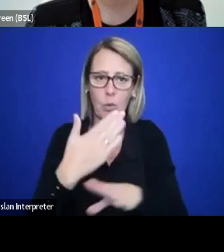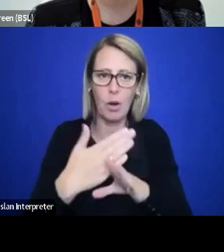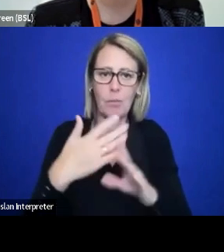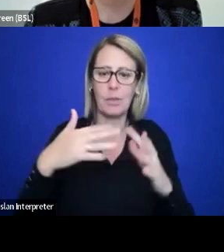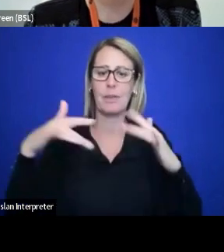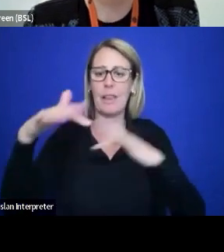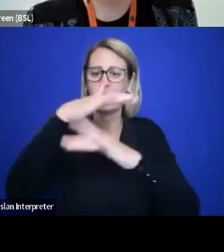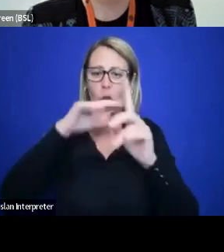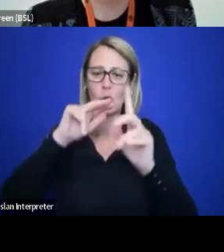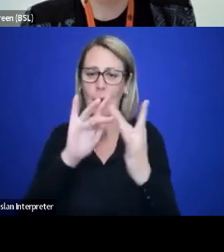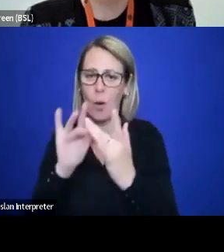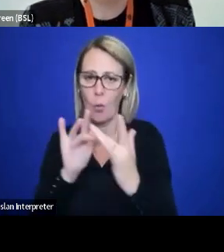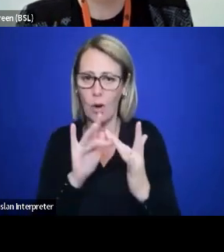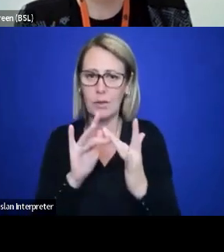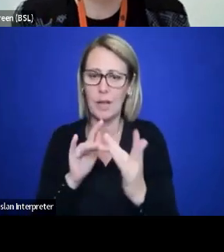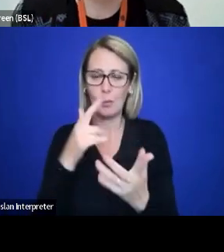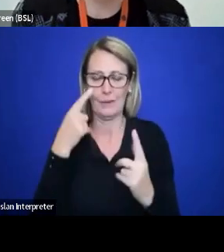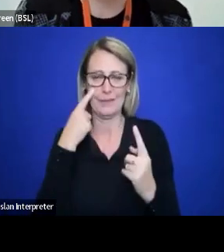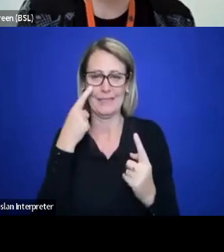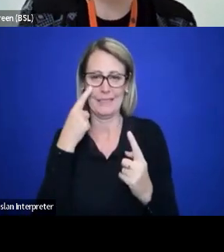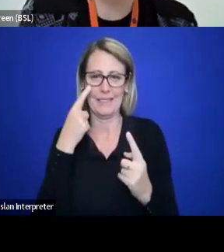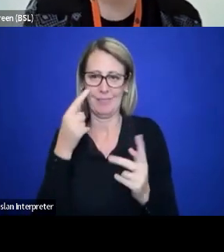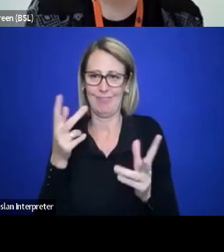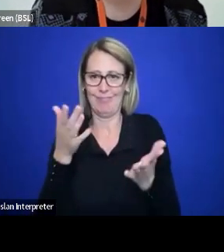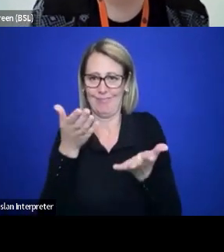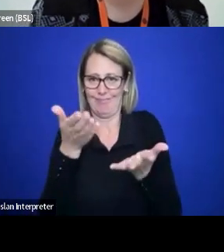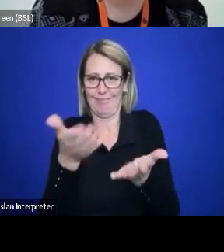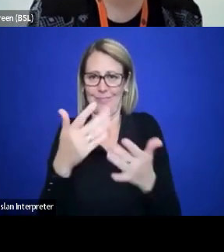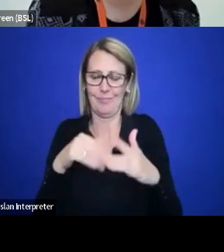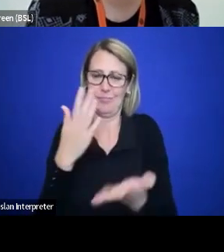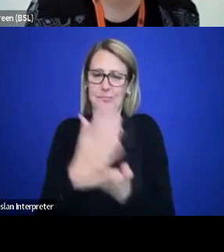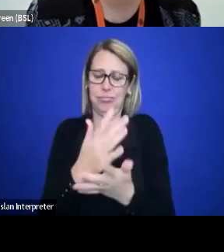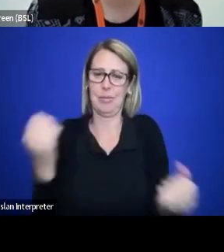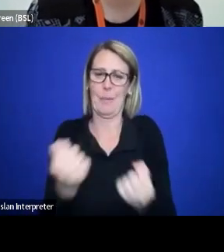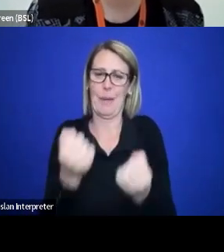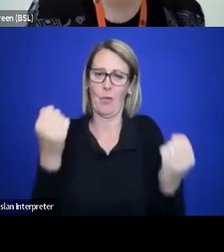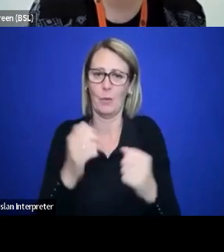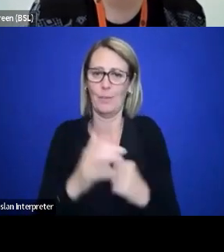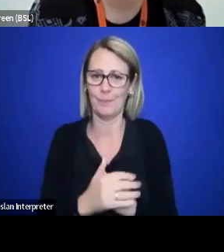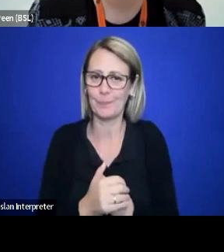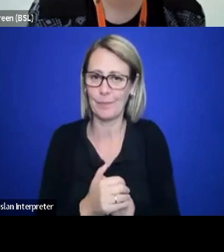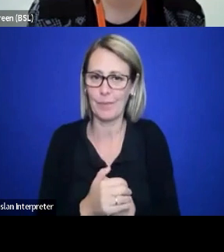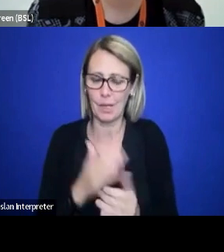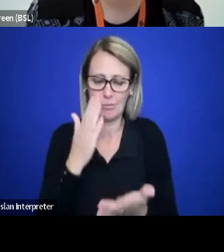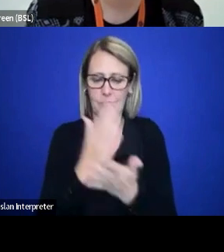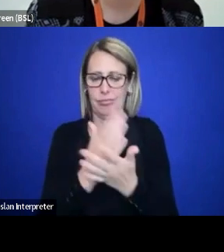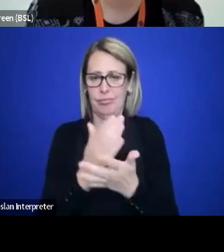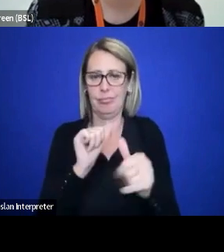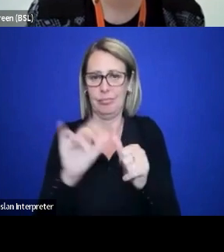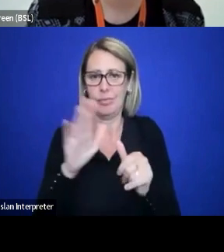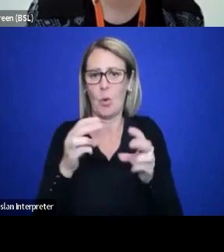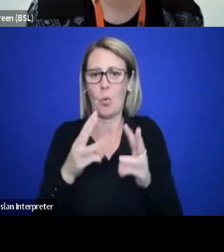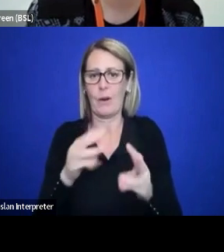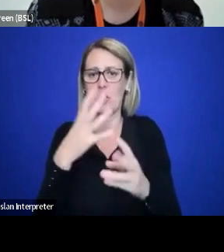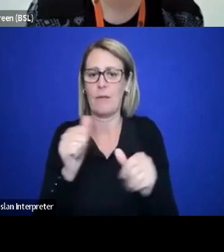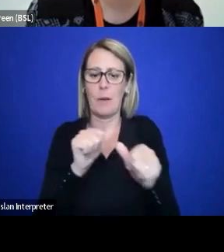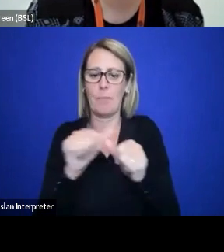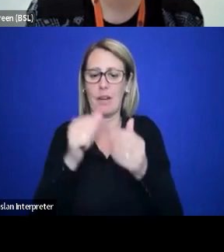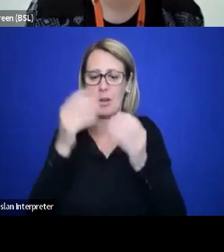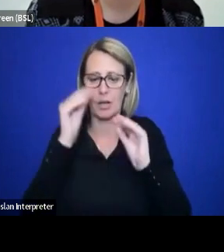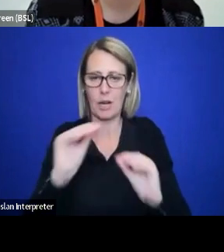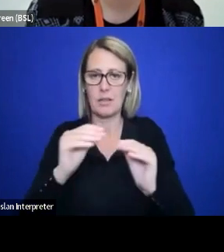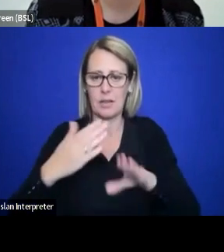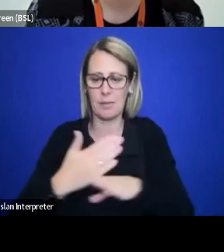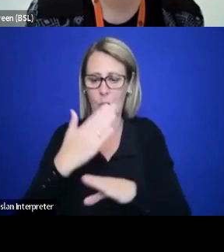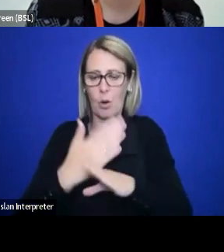networks. And we've heard just how powerful the results have been. It's been an incredibly effective way to enable better education, training and